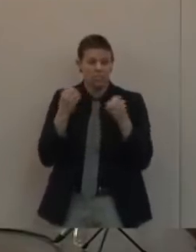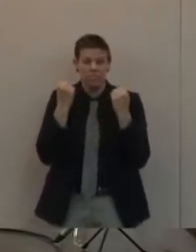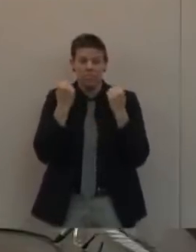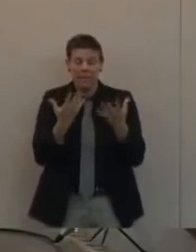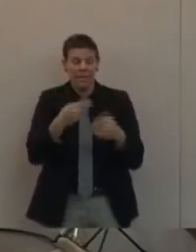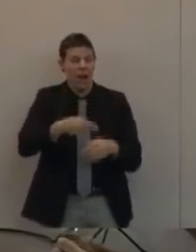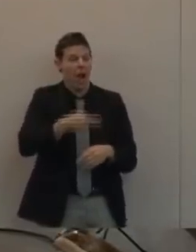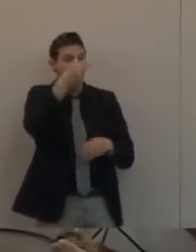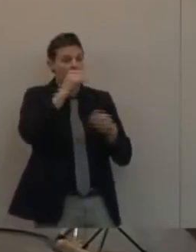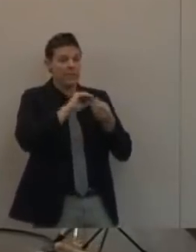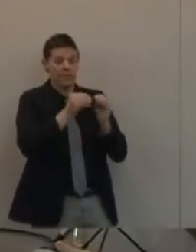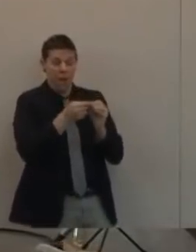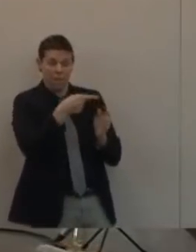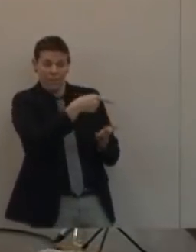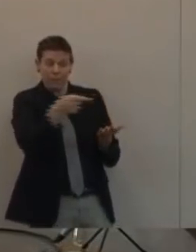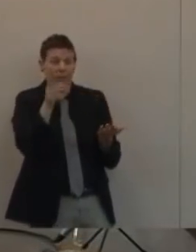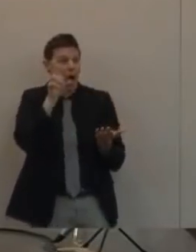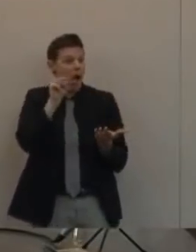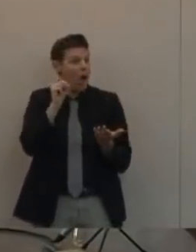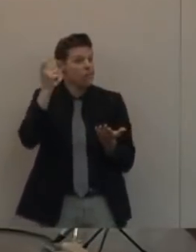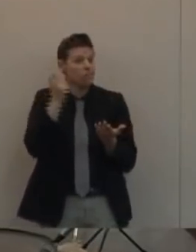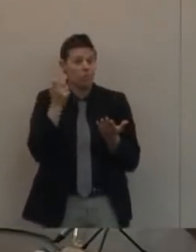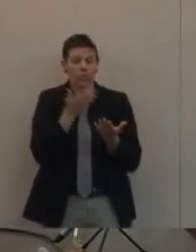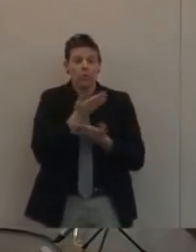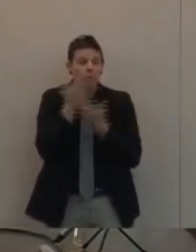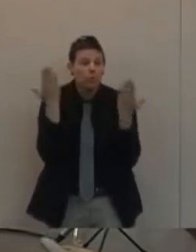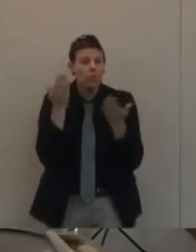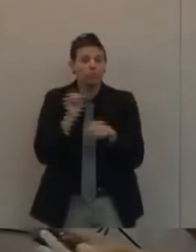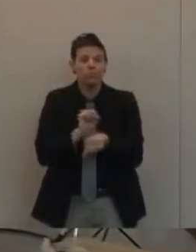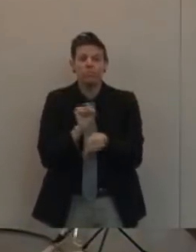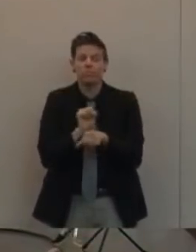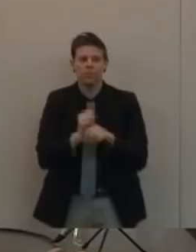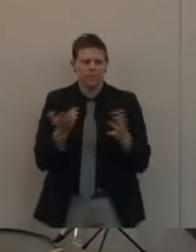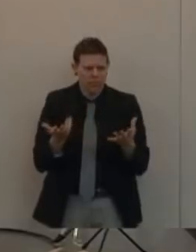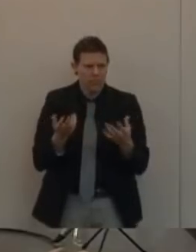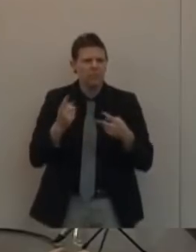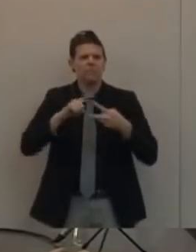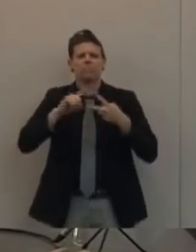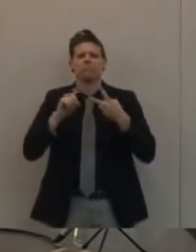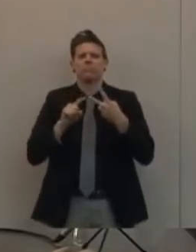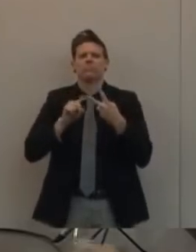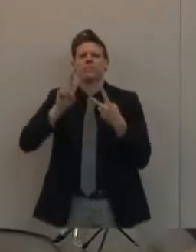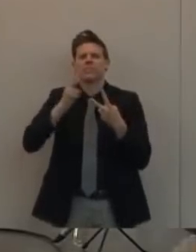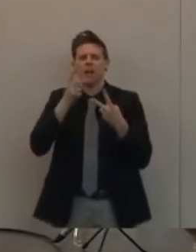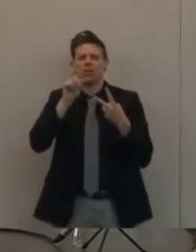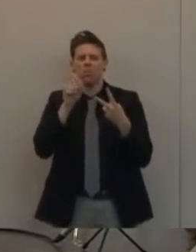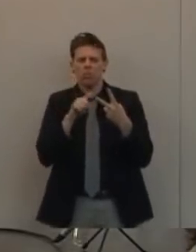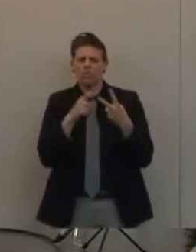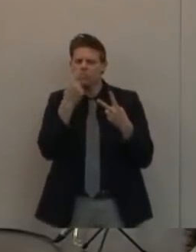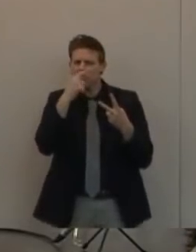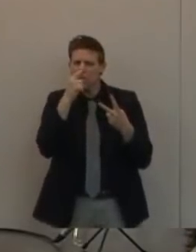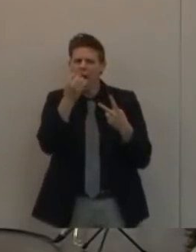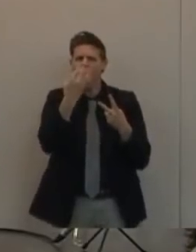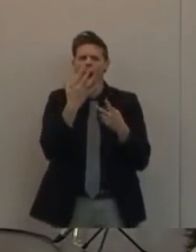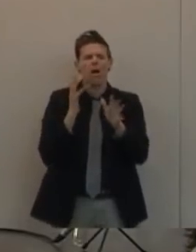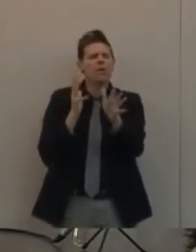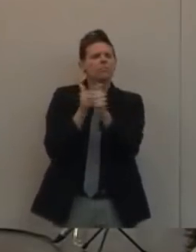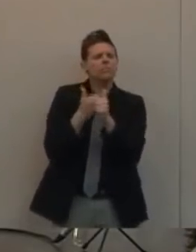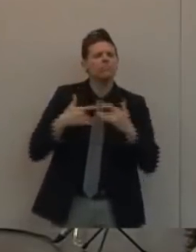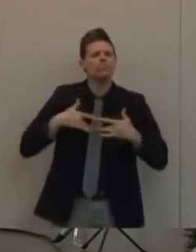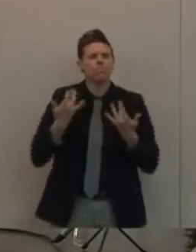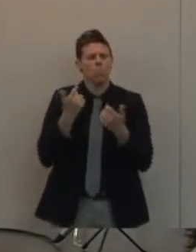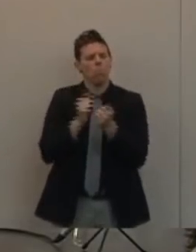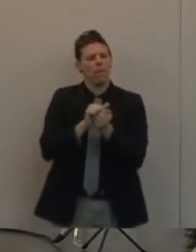wondering, secondly, if you can give us an update in COVID-19 cases, nursing